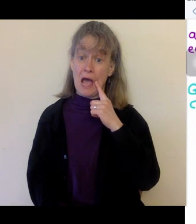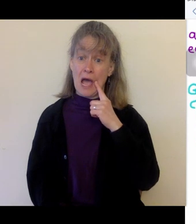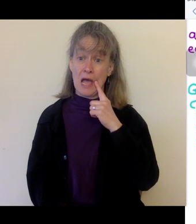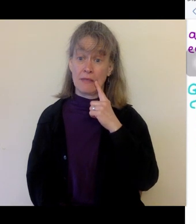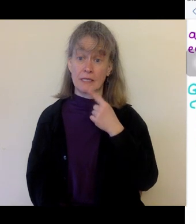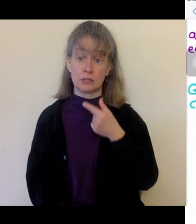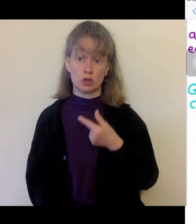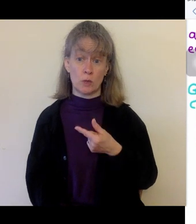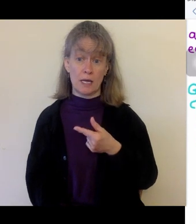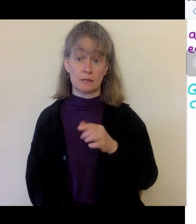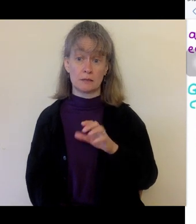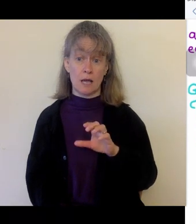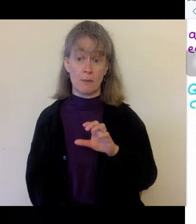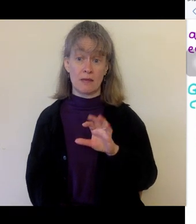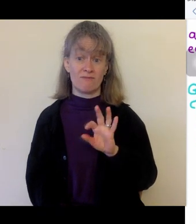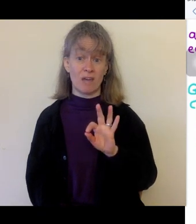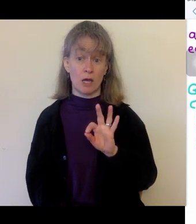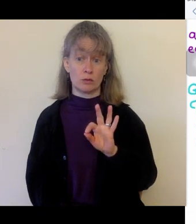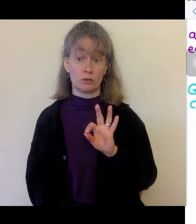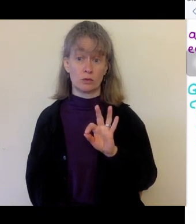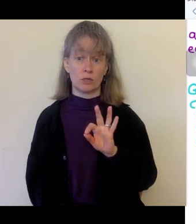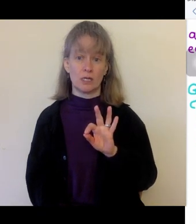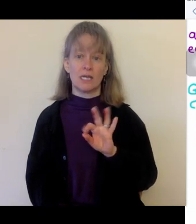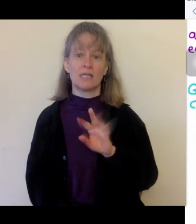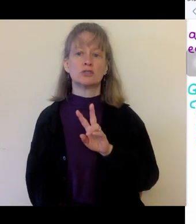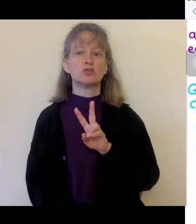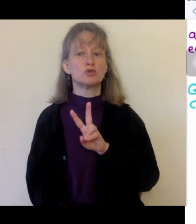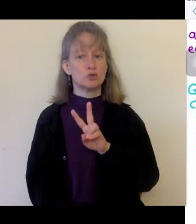factor is 2x.